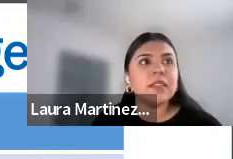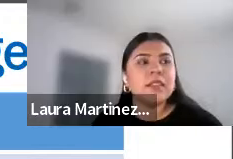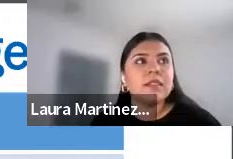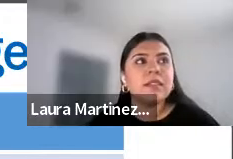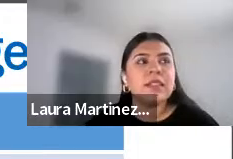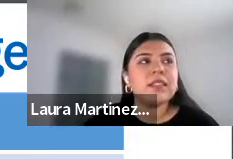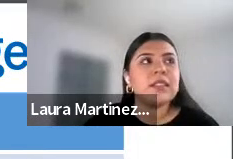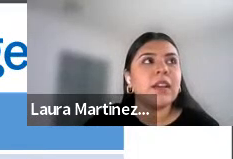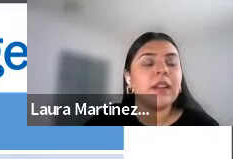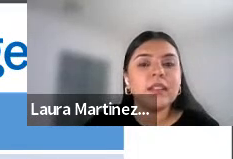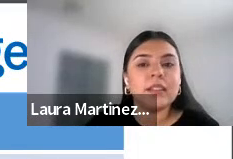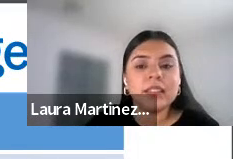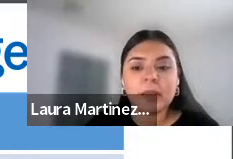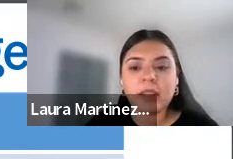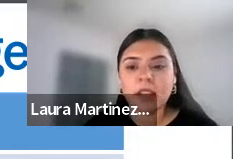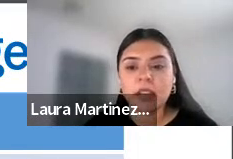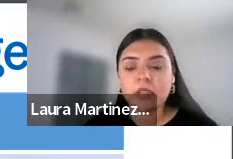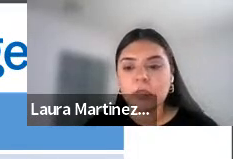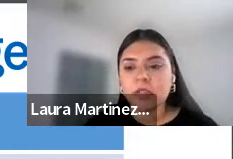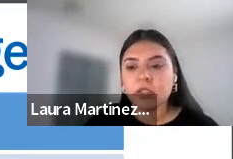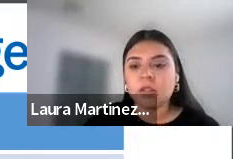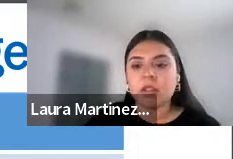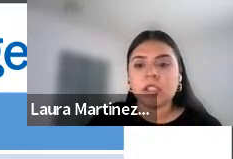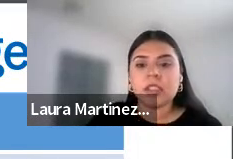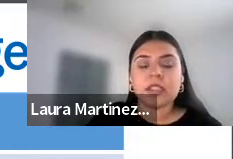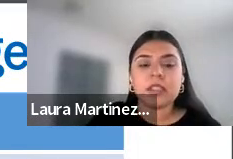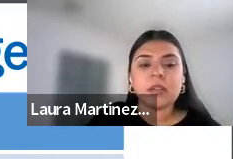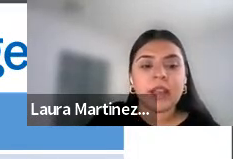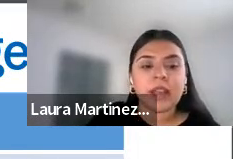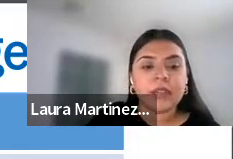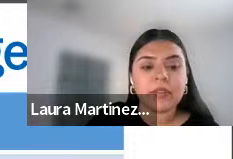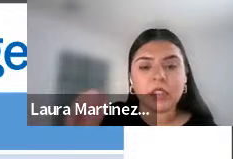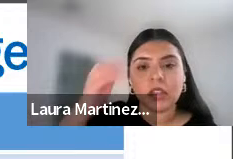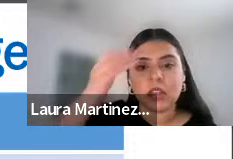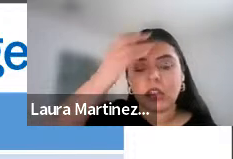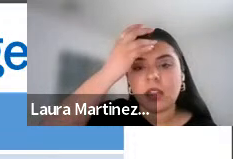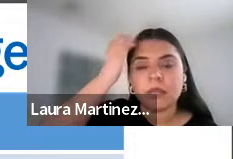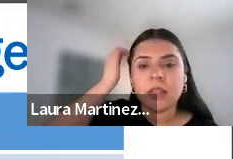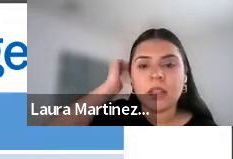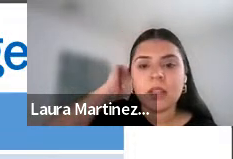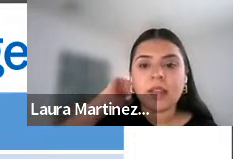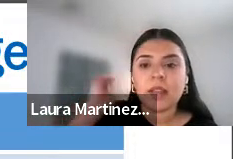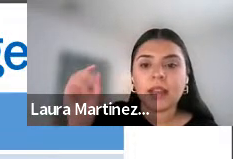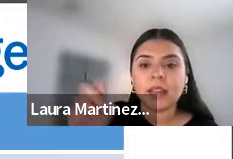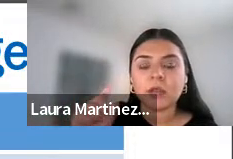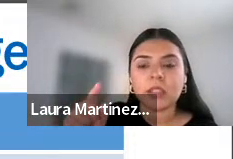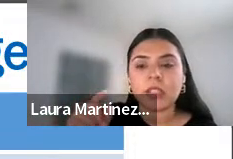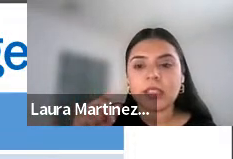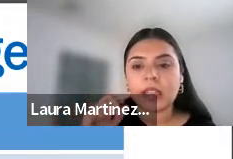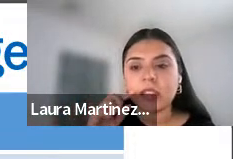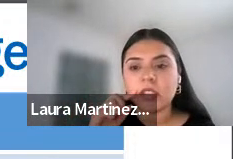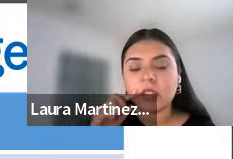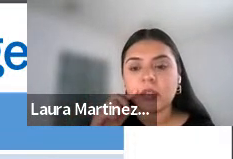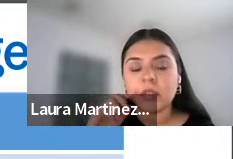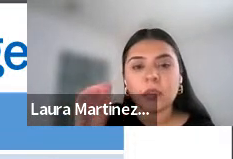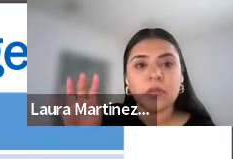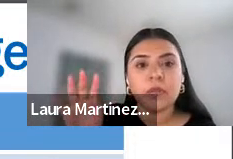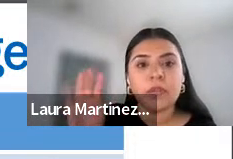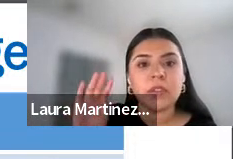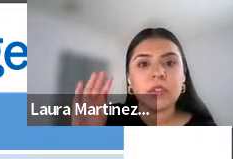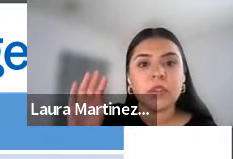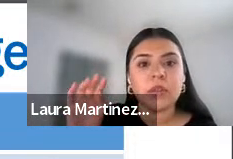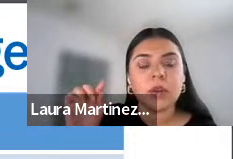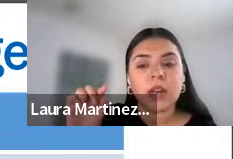yeah. This is Laura. Debbie, thank you so much for your questions. Is it okay after that last question gets answered if we